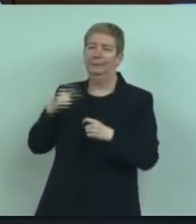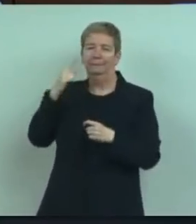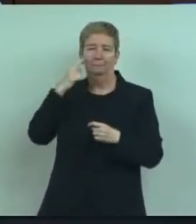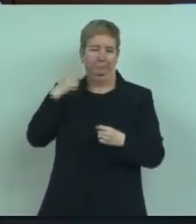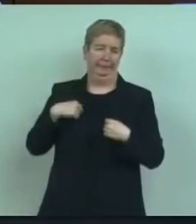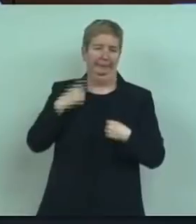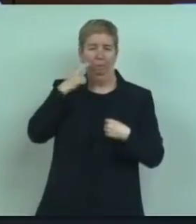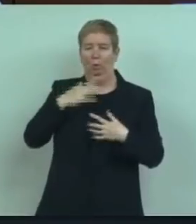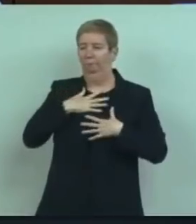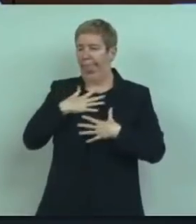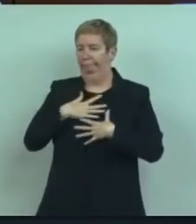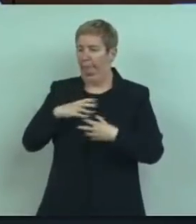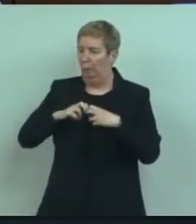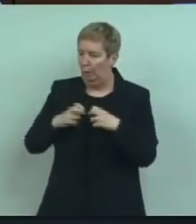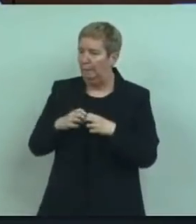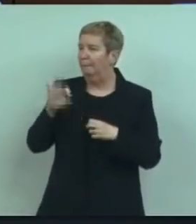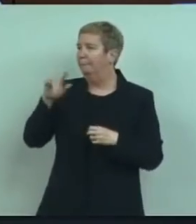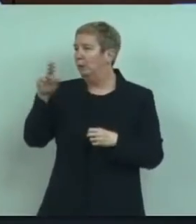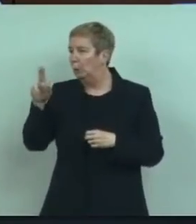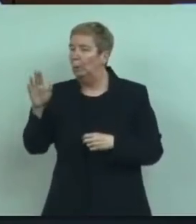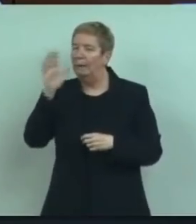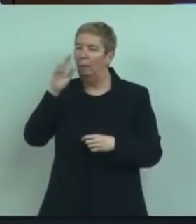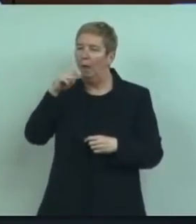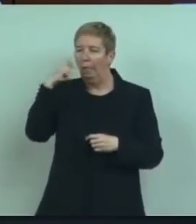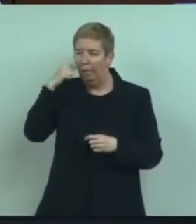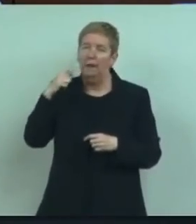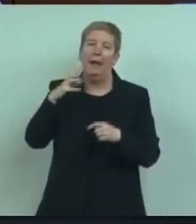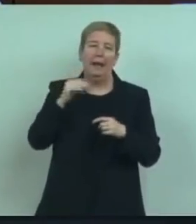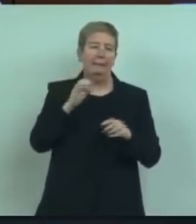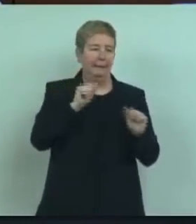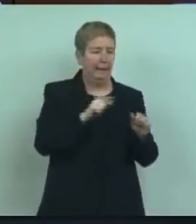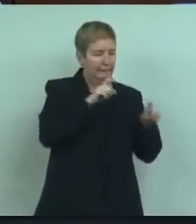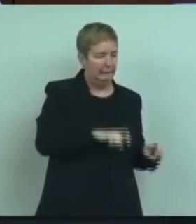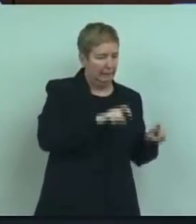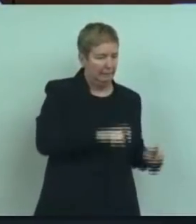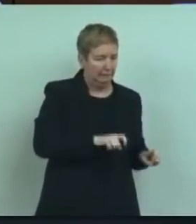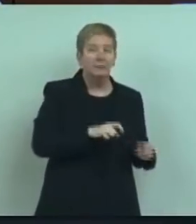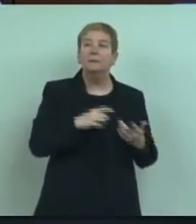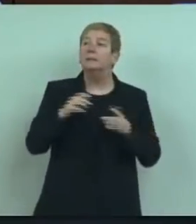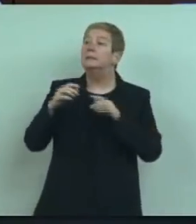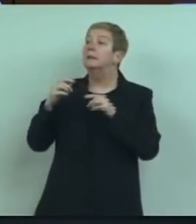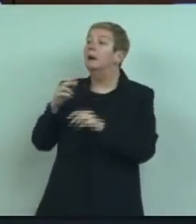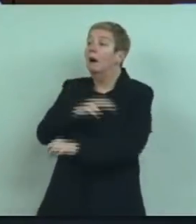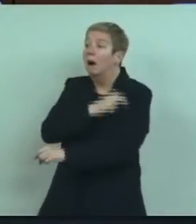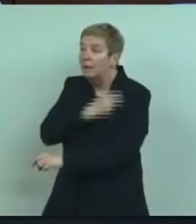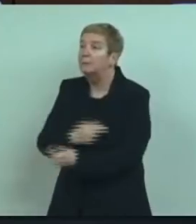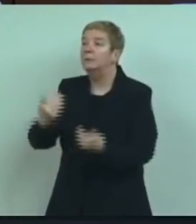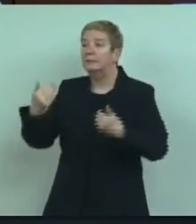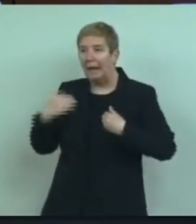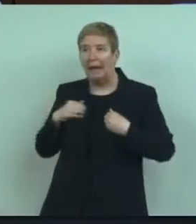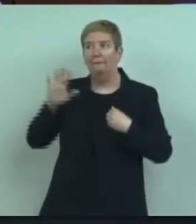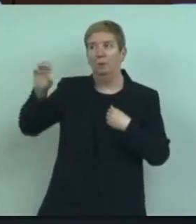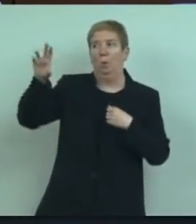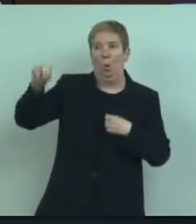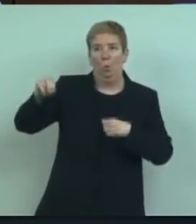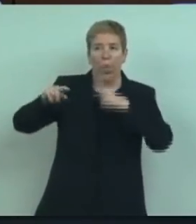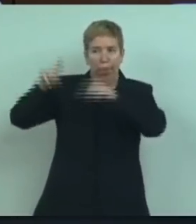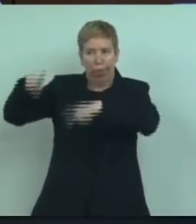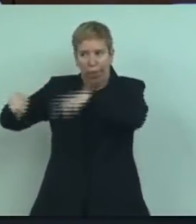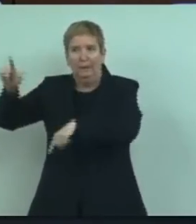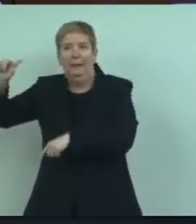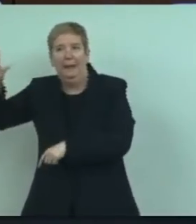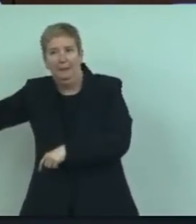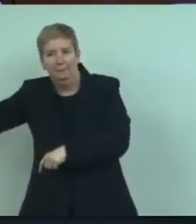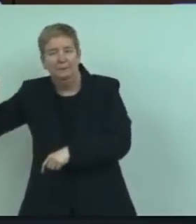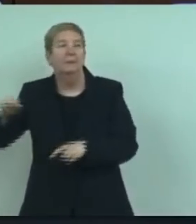the flu, you know, they do a swab and they can run a sample. And hospitals use a variety of labs. Our